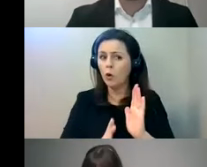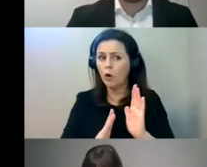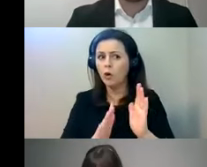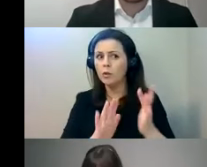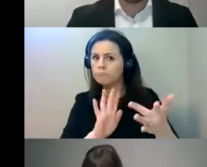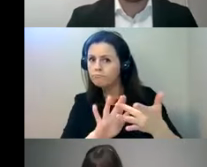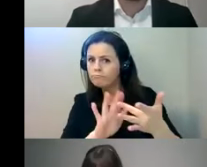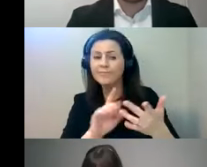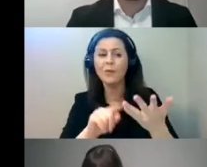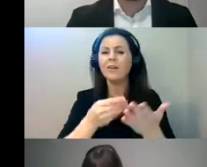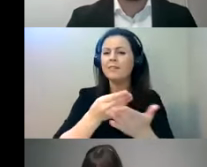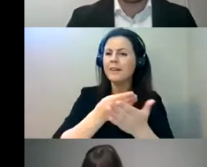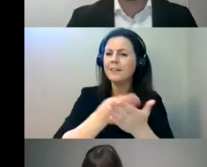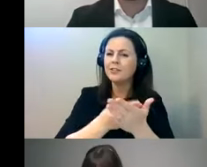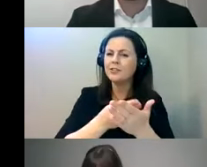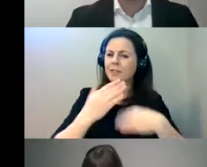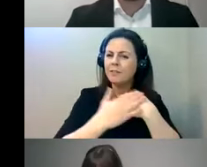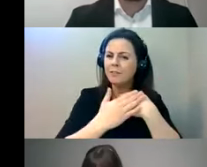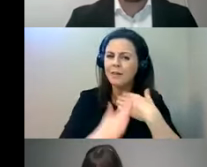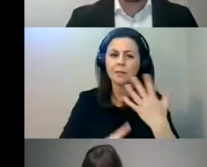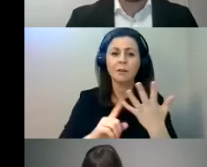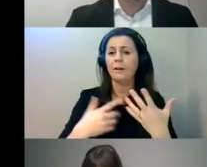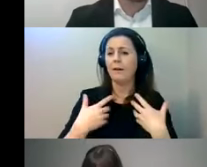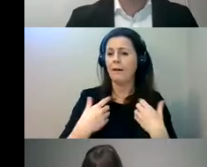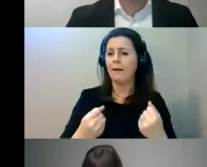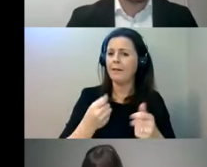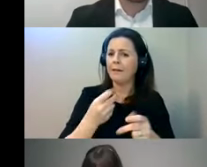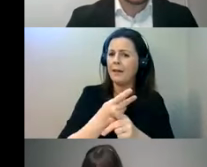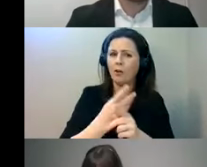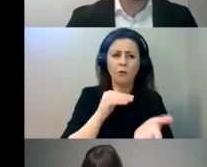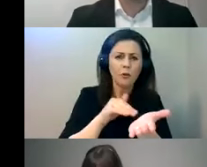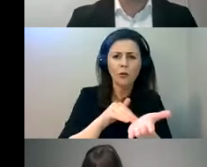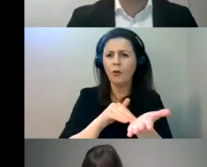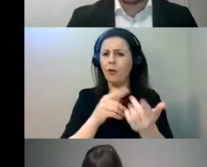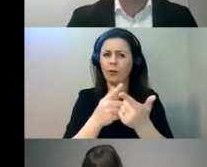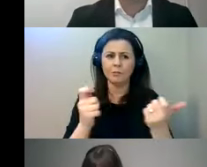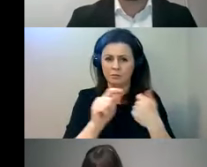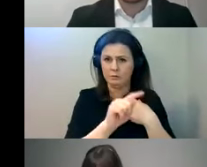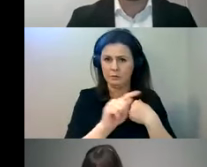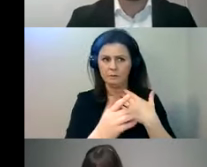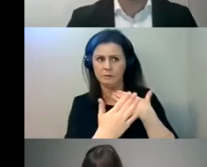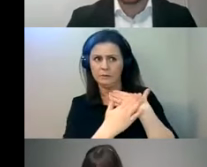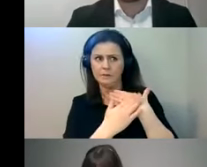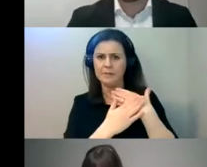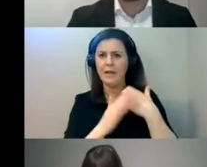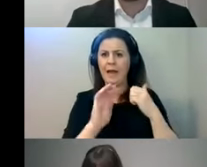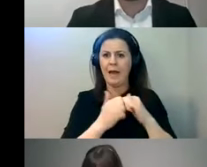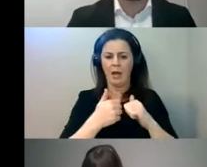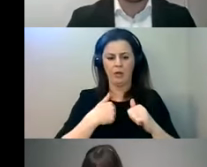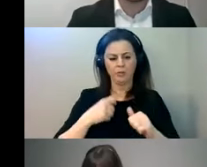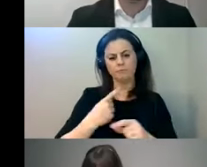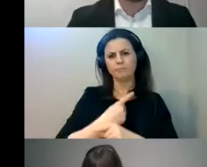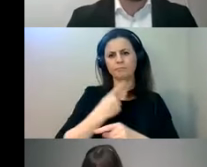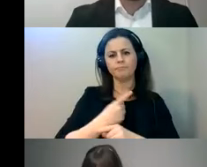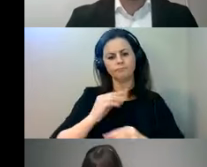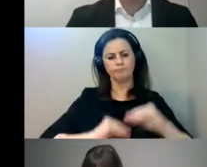advisors or healthcare advisors or professionals for advice on how to manage the grantor's property or personal